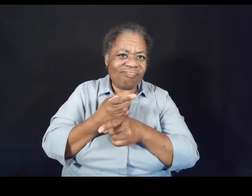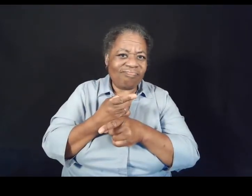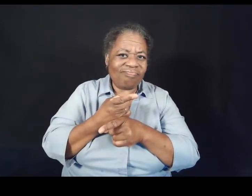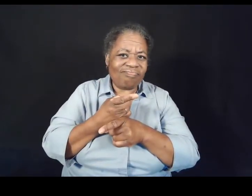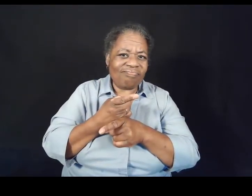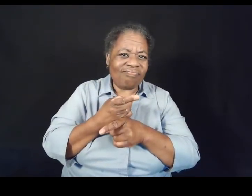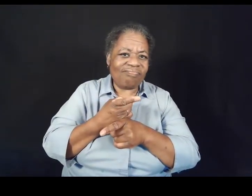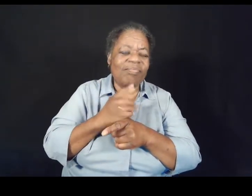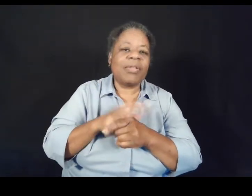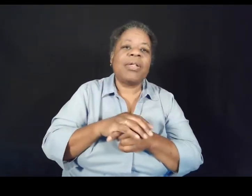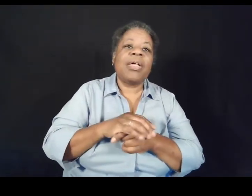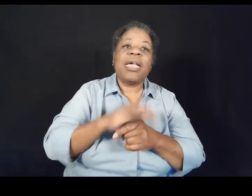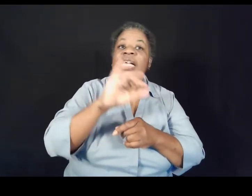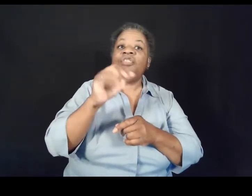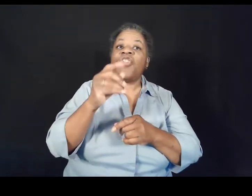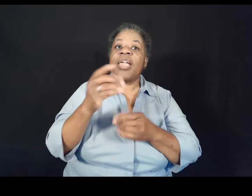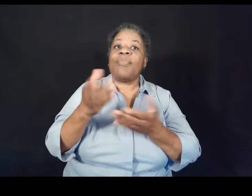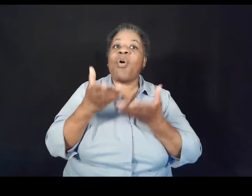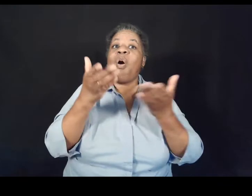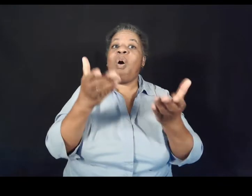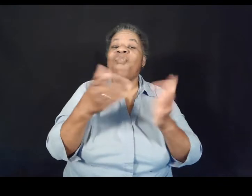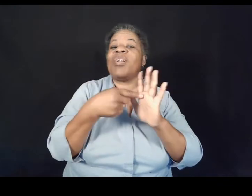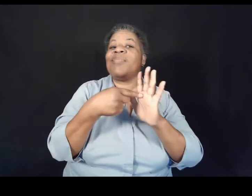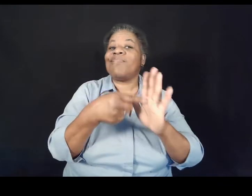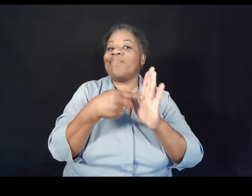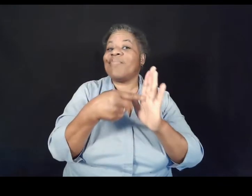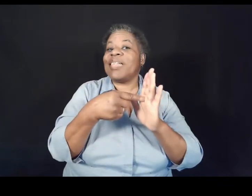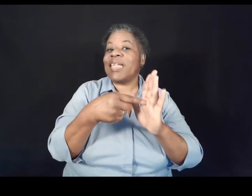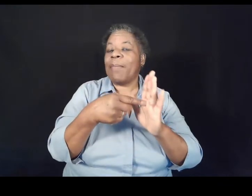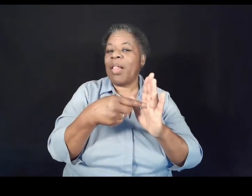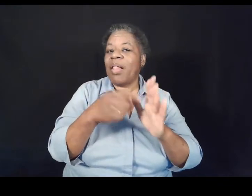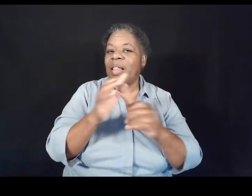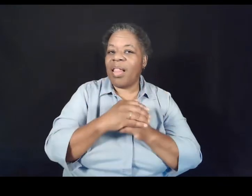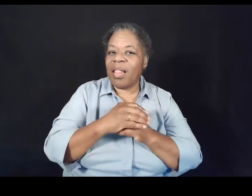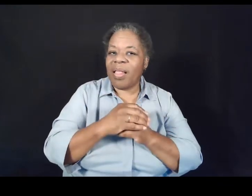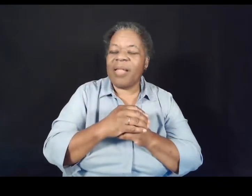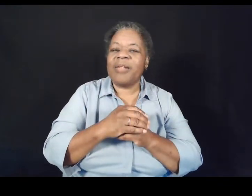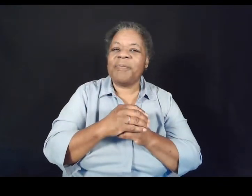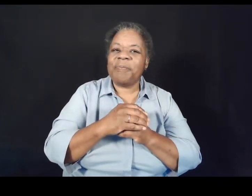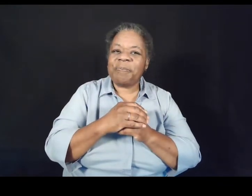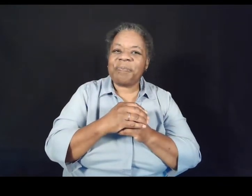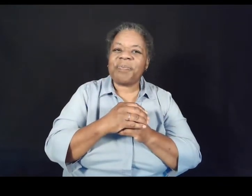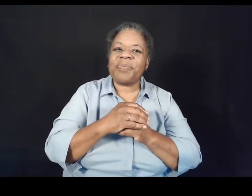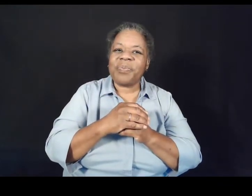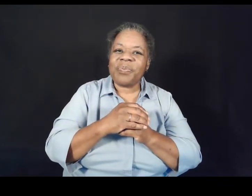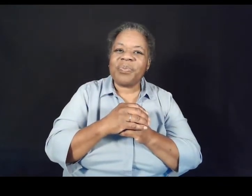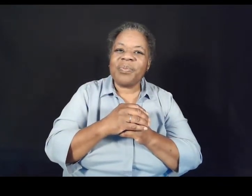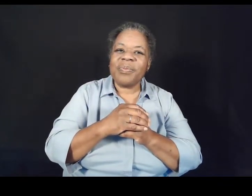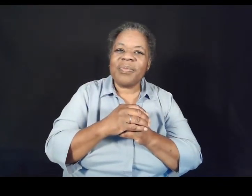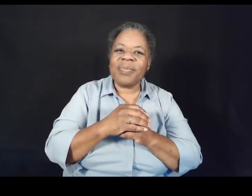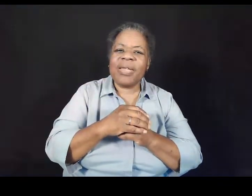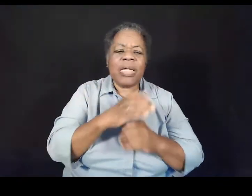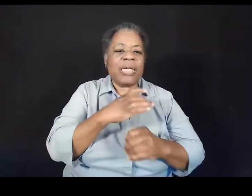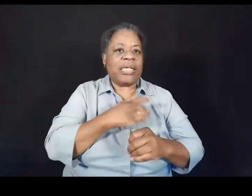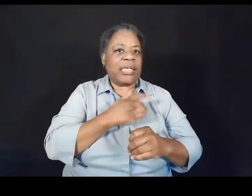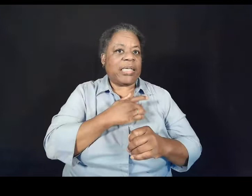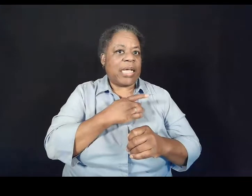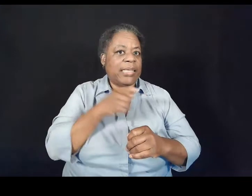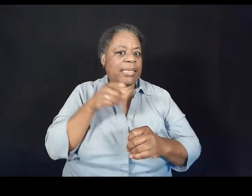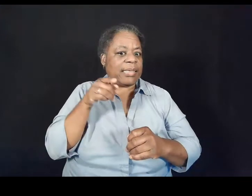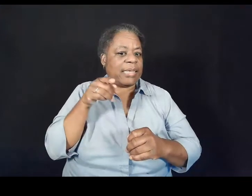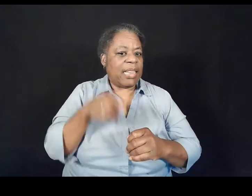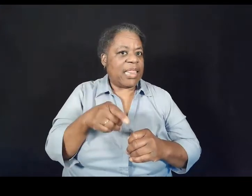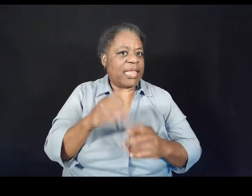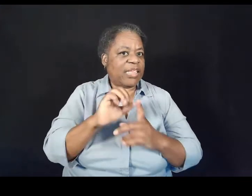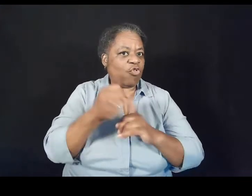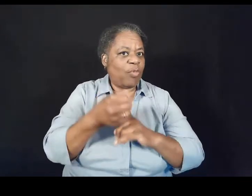So James offers a hypothetical example of what he's talking about. But you get the sense that this kind of thing was really